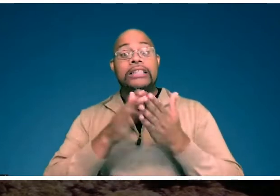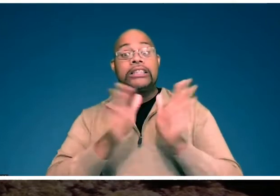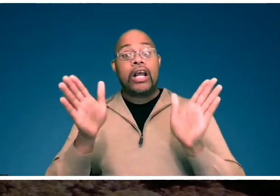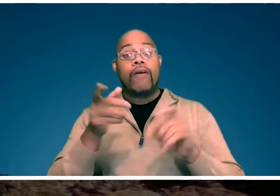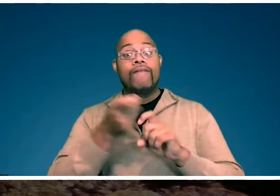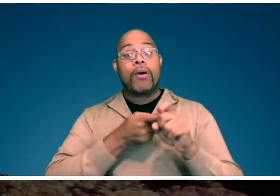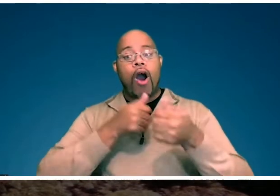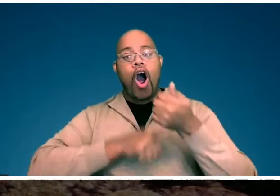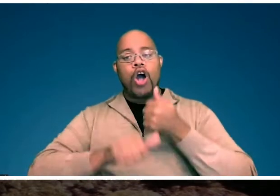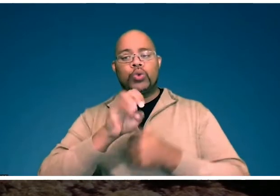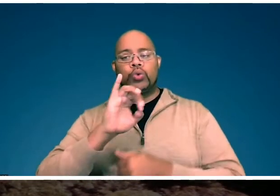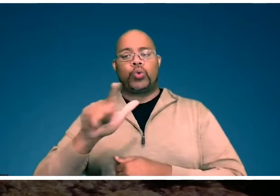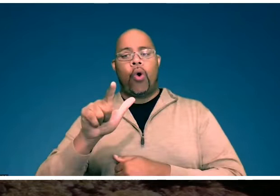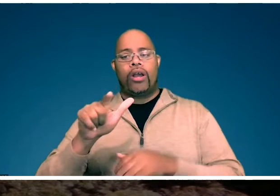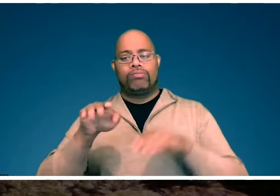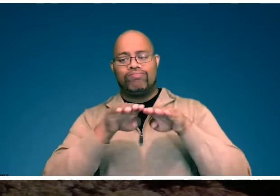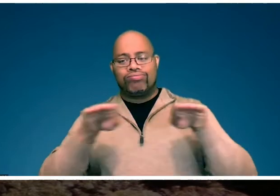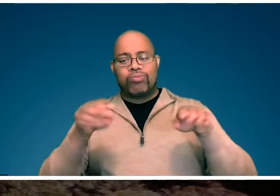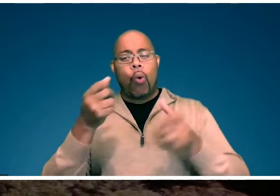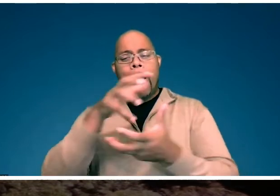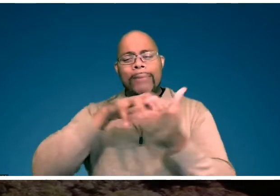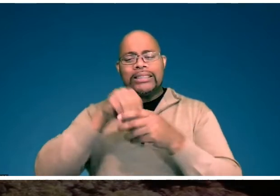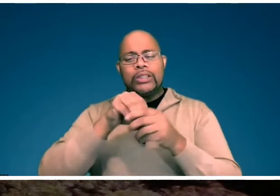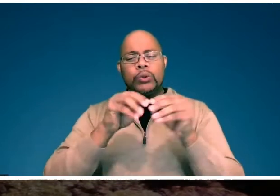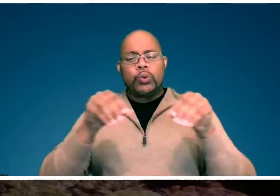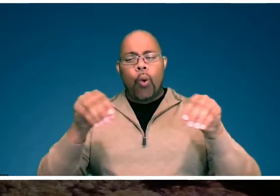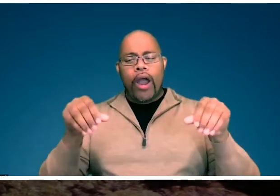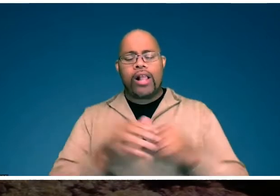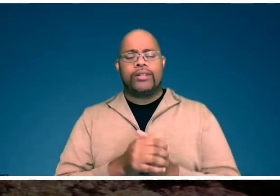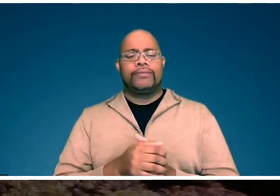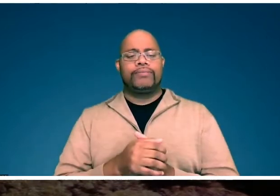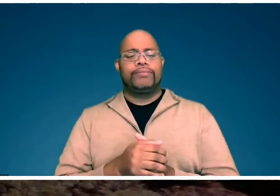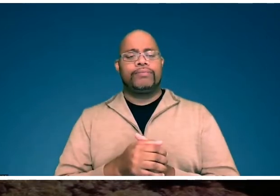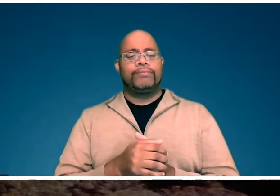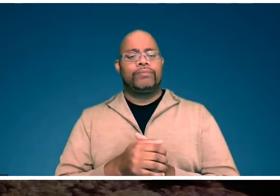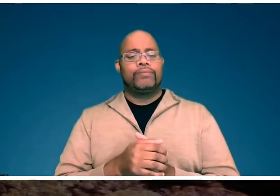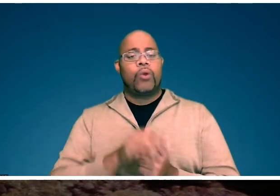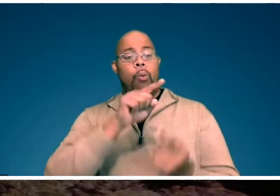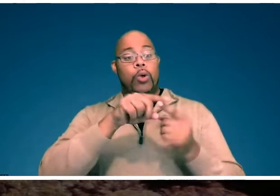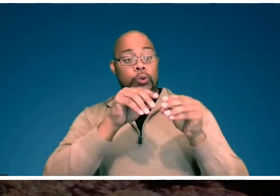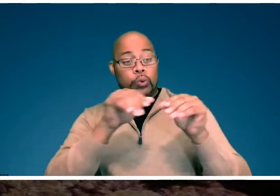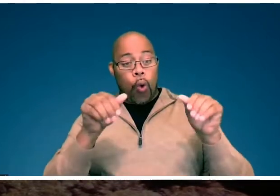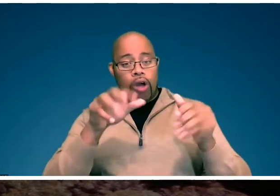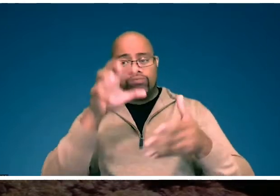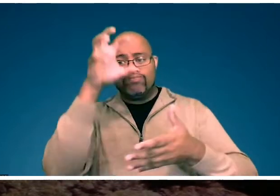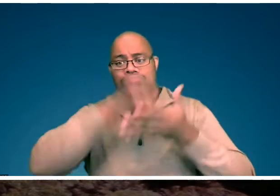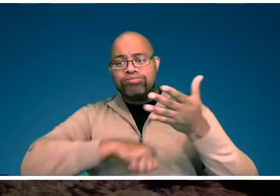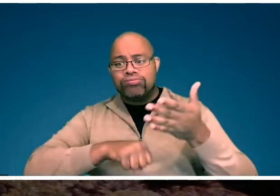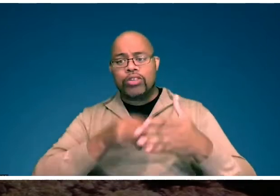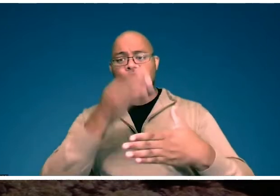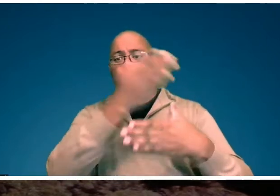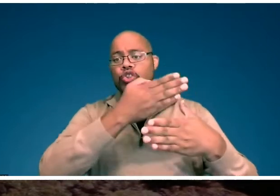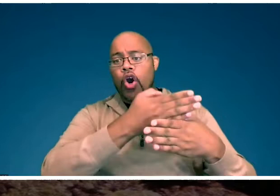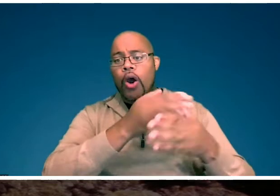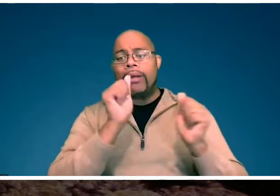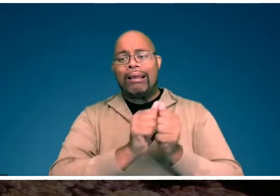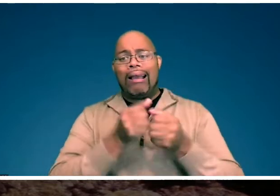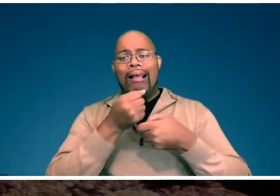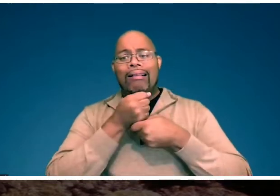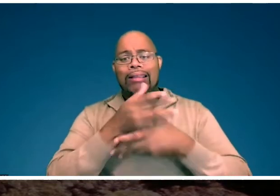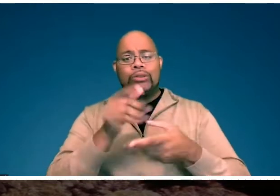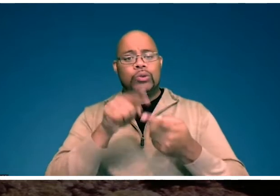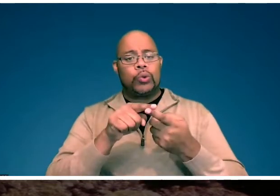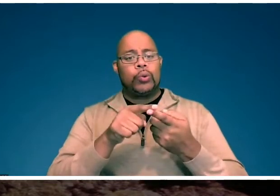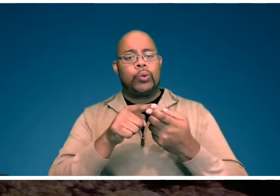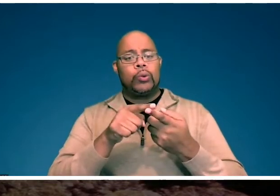is typically underneath the soil layer or mixed into the soil layer. And when soil is removed or disturbed, this can lead